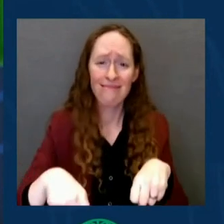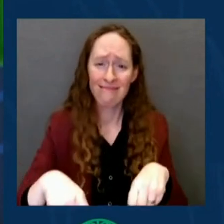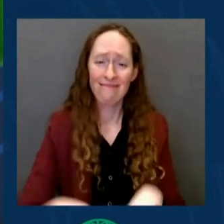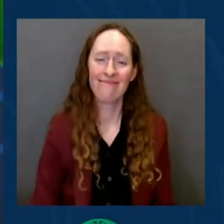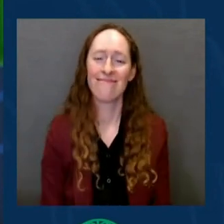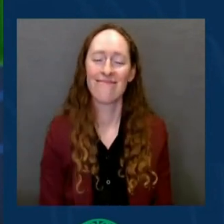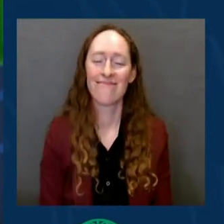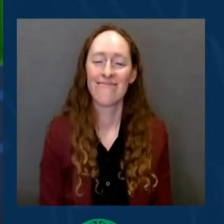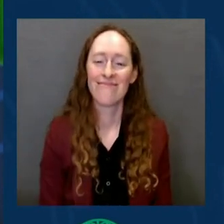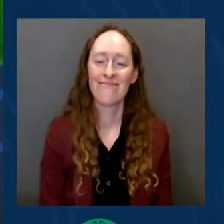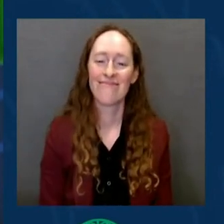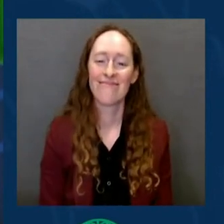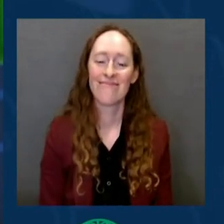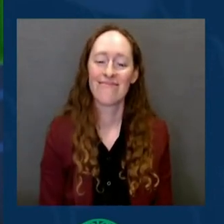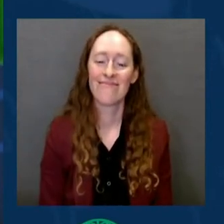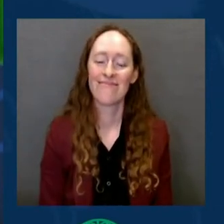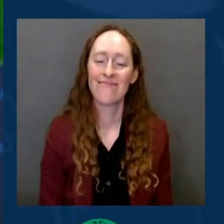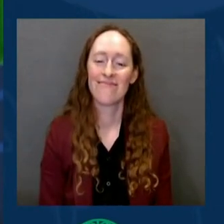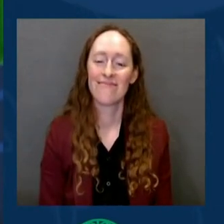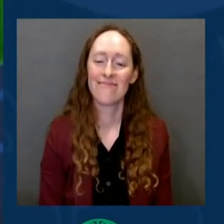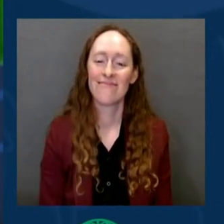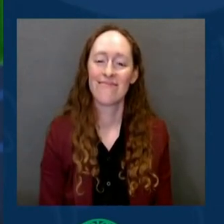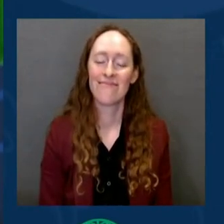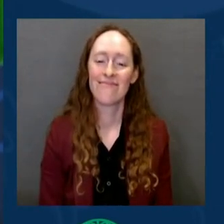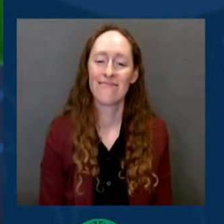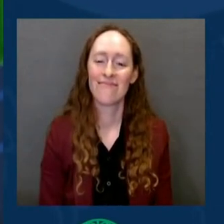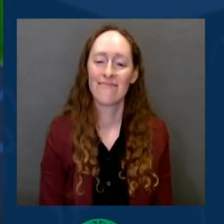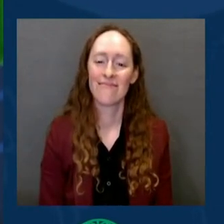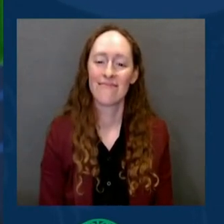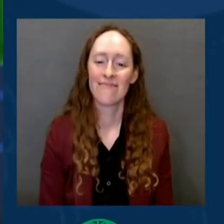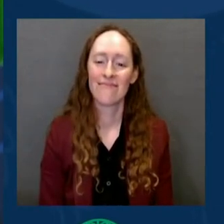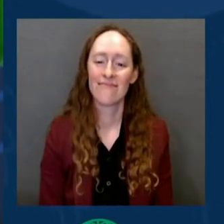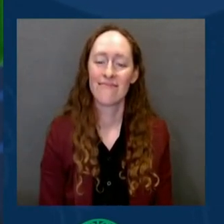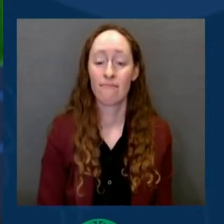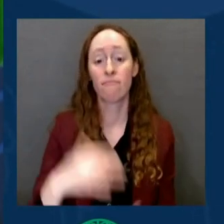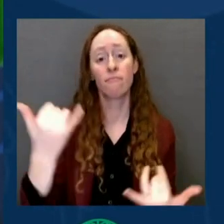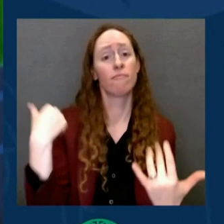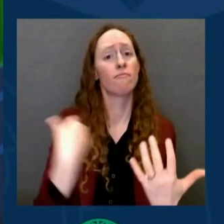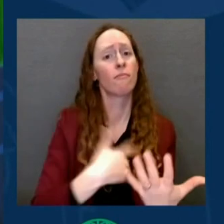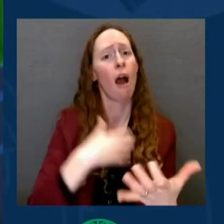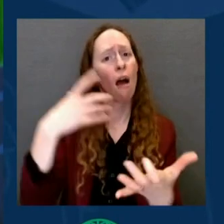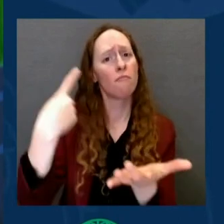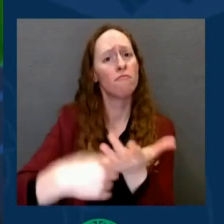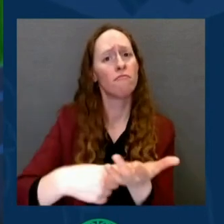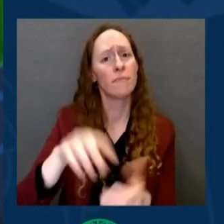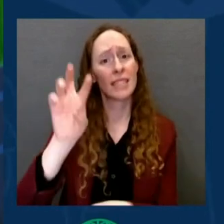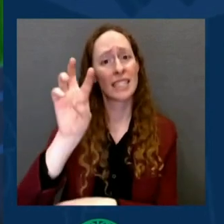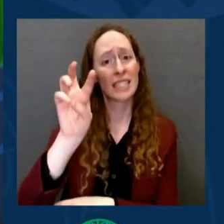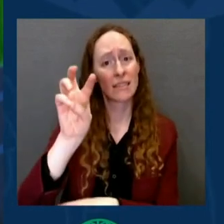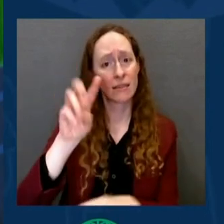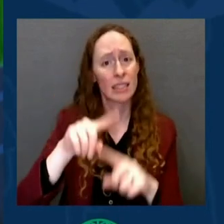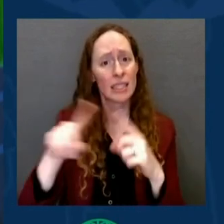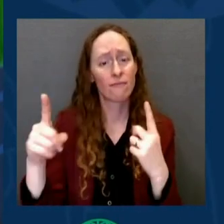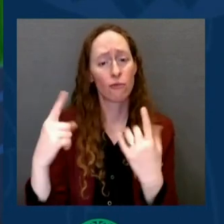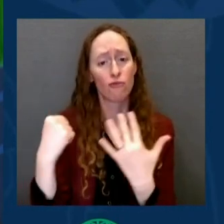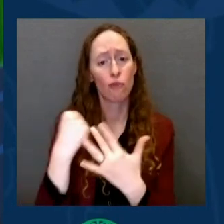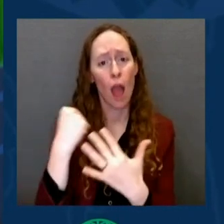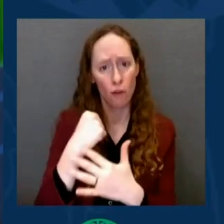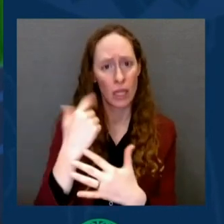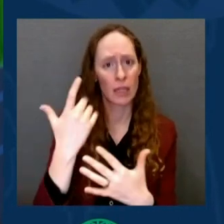6 priorities and a message for our summit. The first priority,